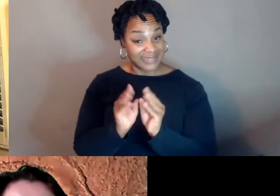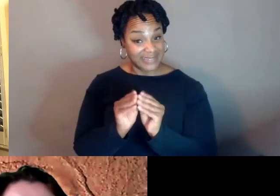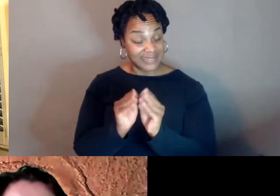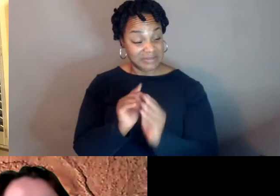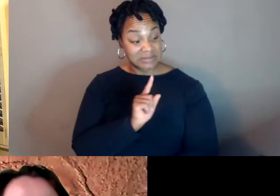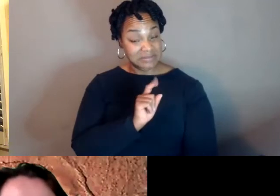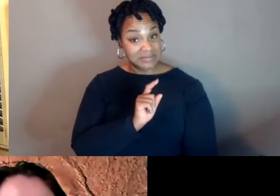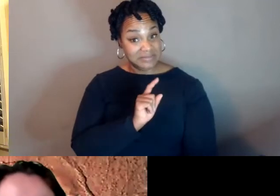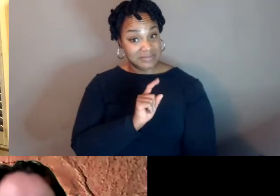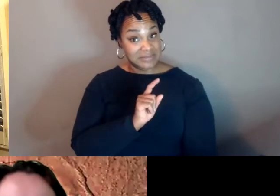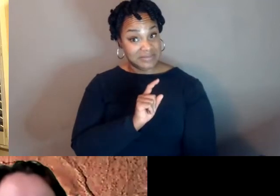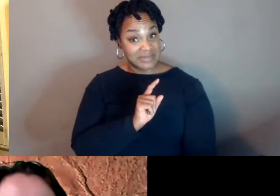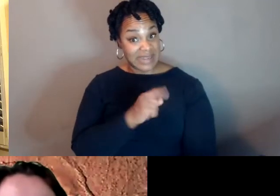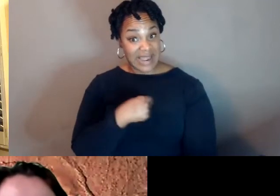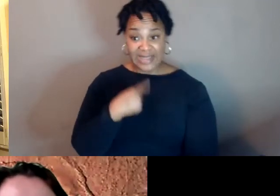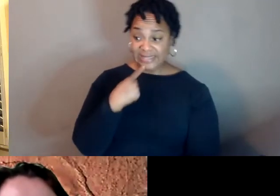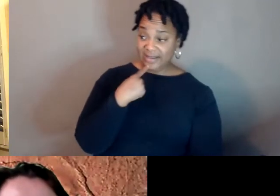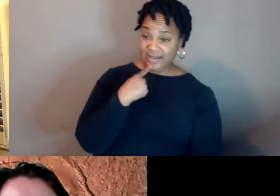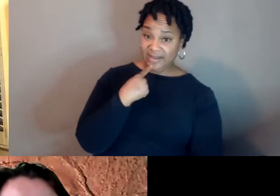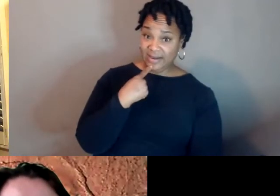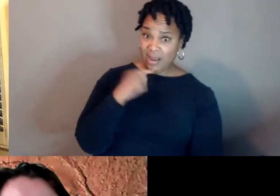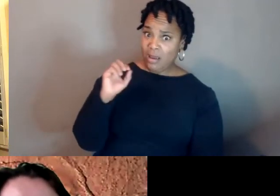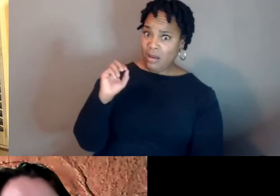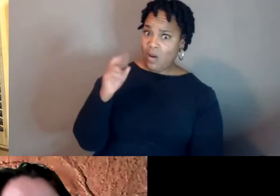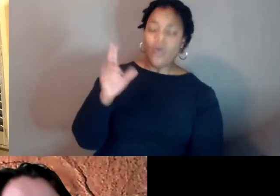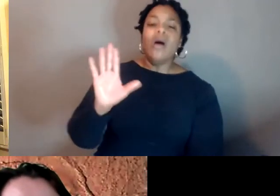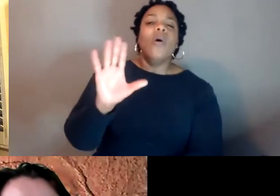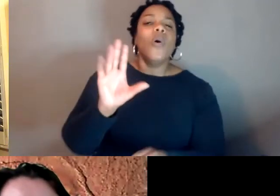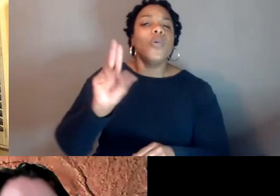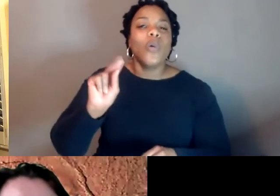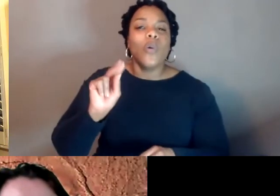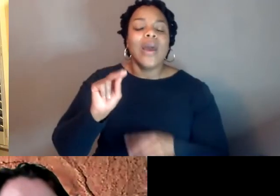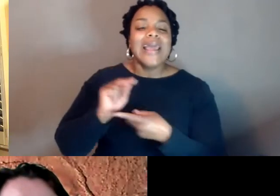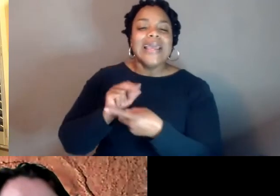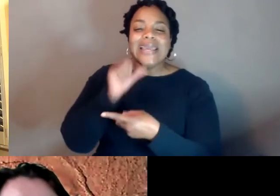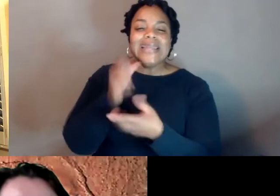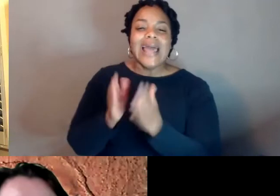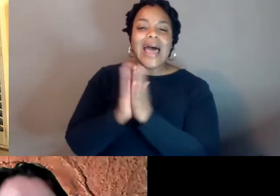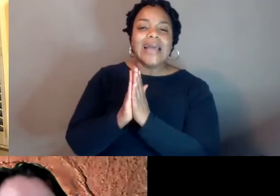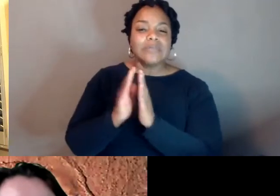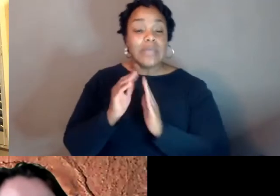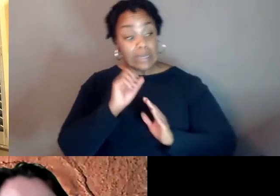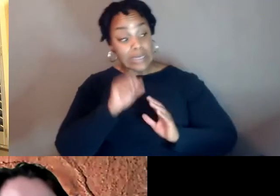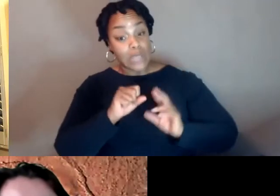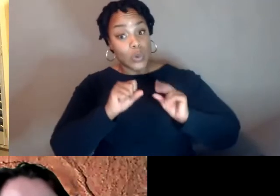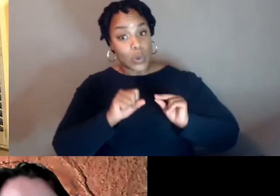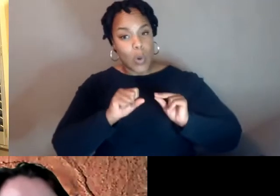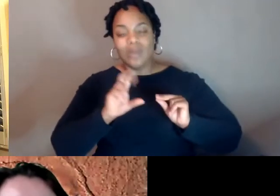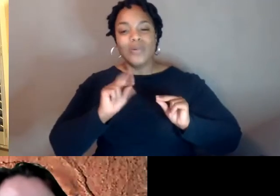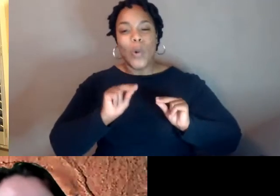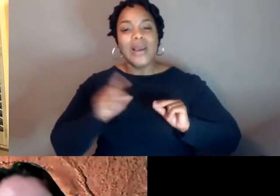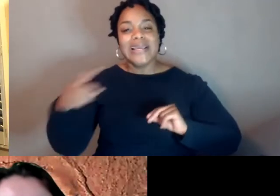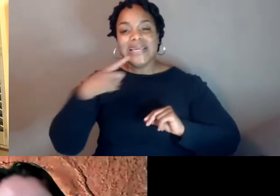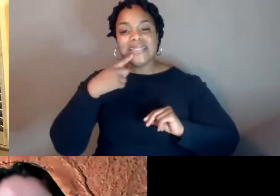And I just said, oh, he didn't ask for an answer. He said the senator would call